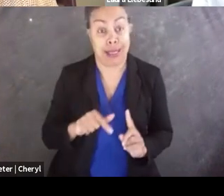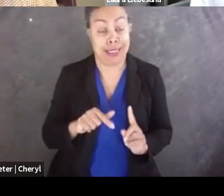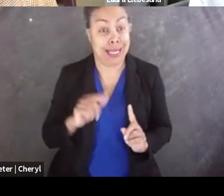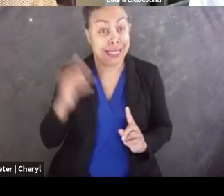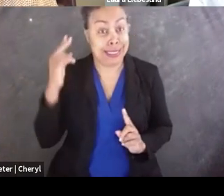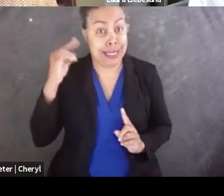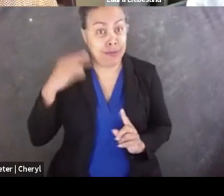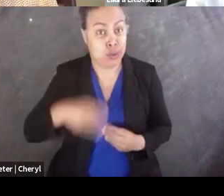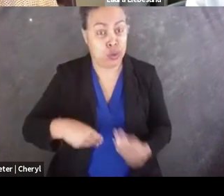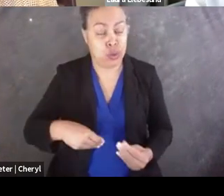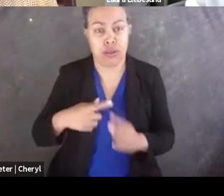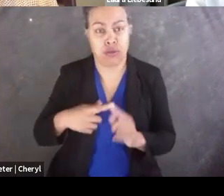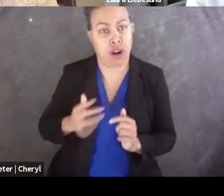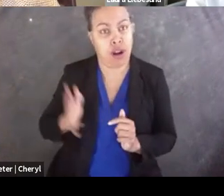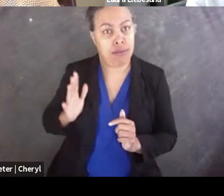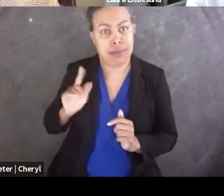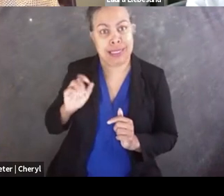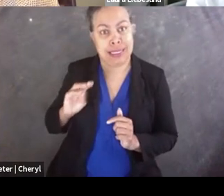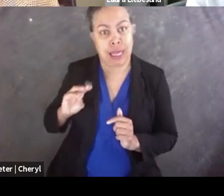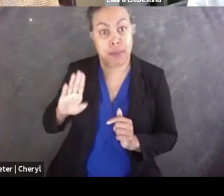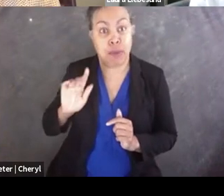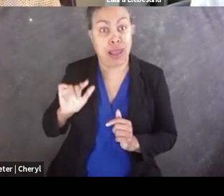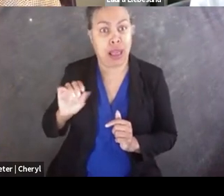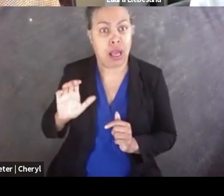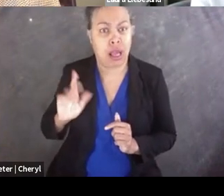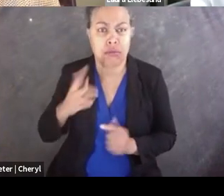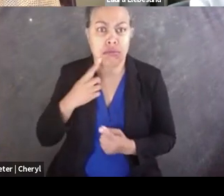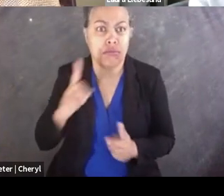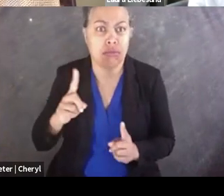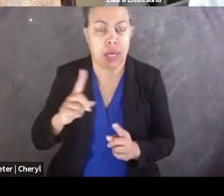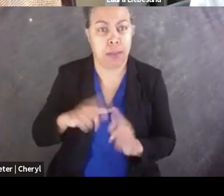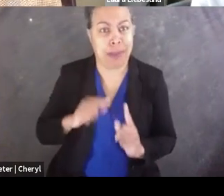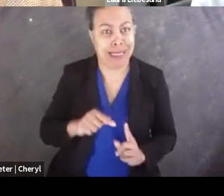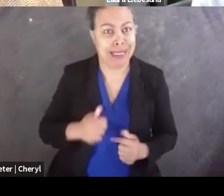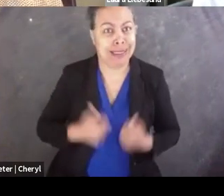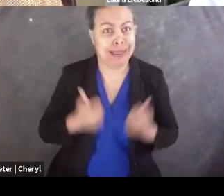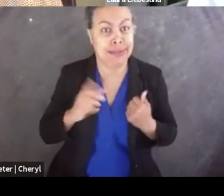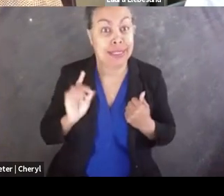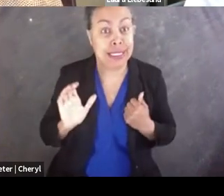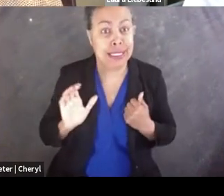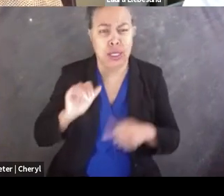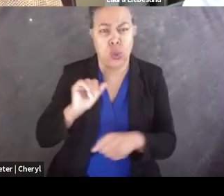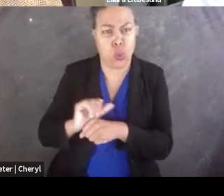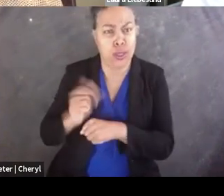the cocktail world now, was living in DC and working in Georgetown at the hotel where Bourbon Steak is,